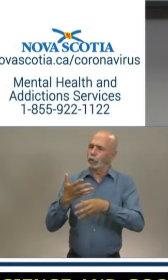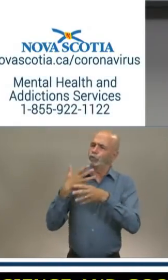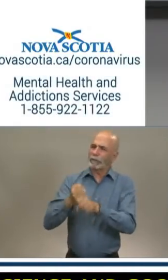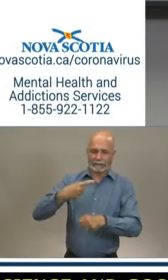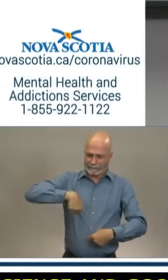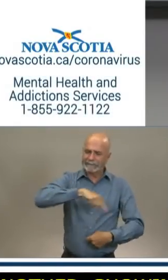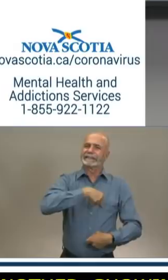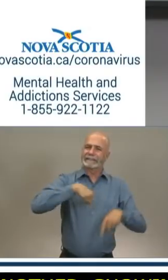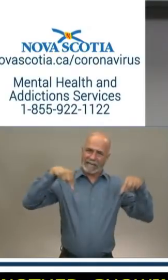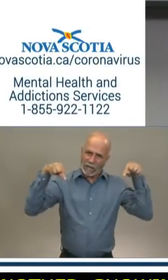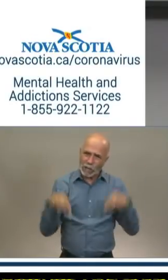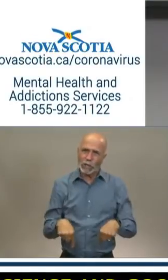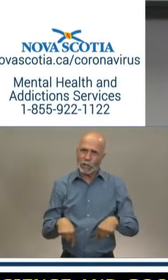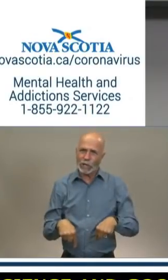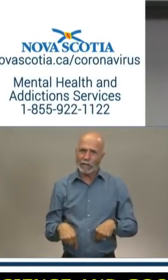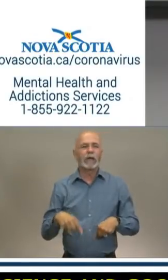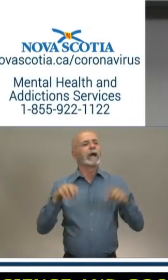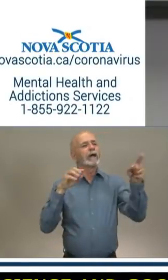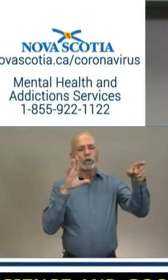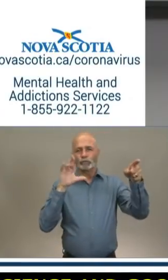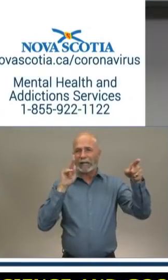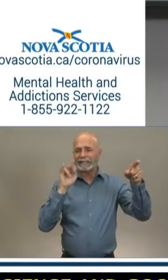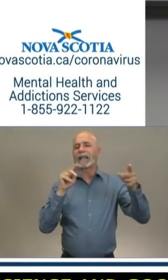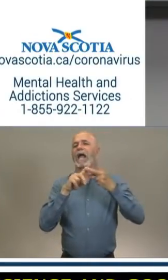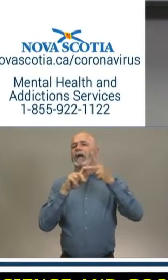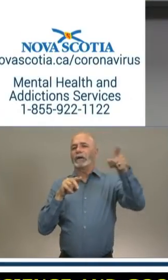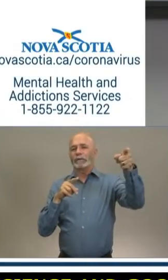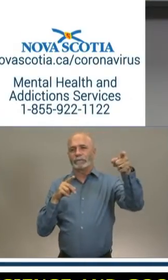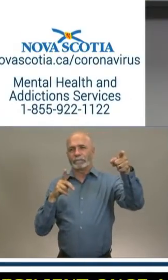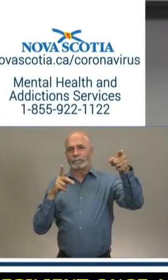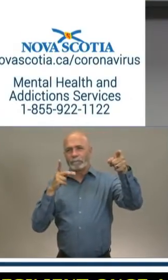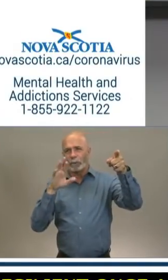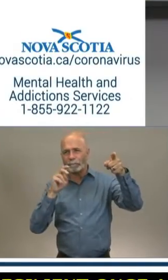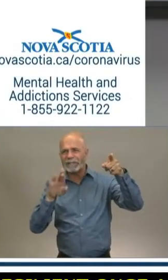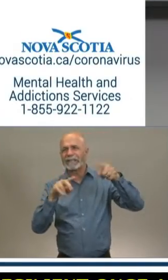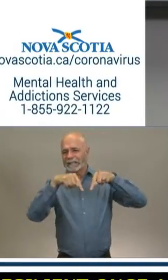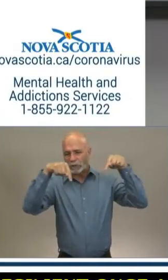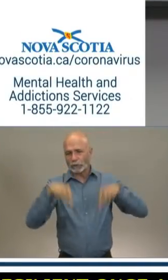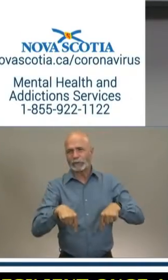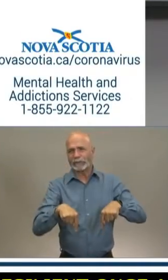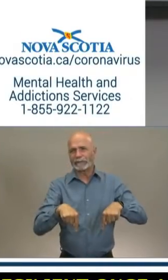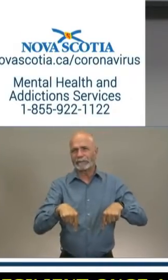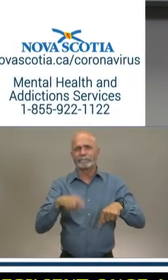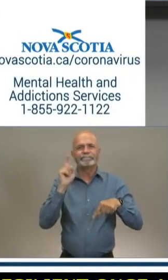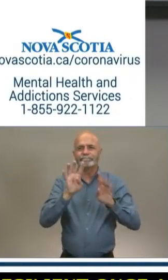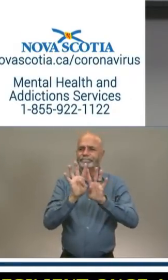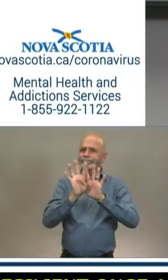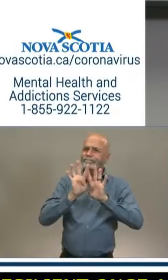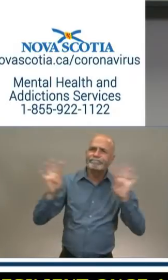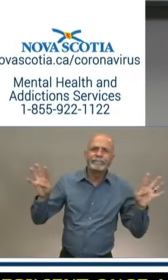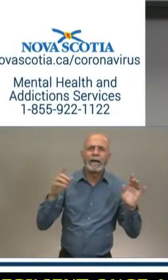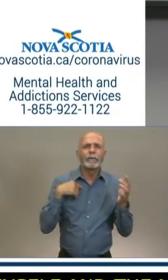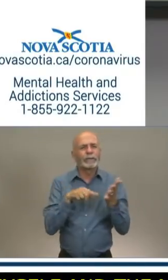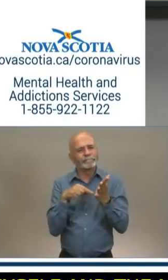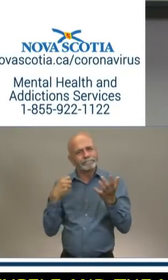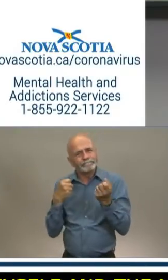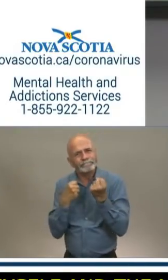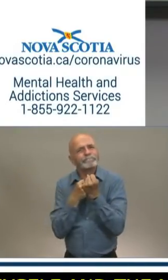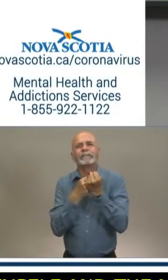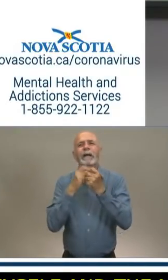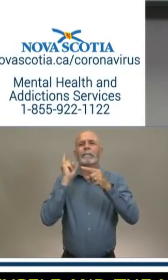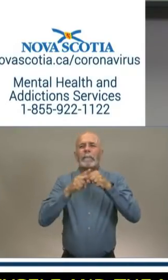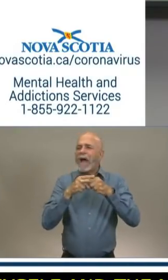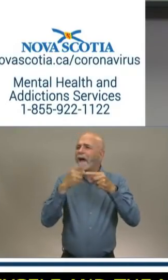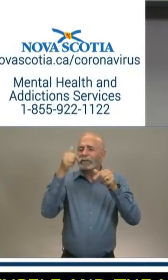advice, and lock arms virtually and get to the finish line, but let's get there together. Following